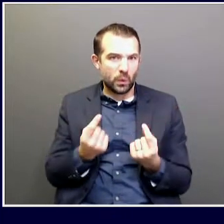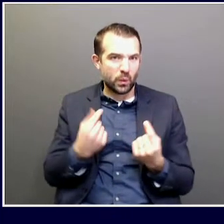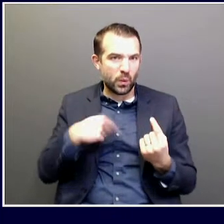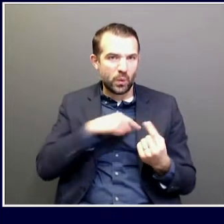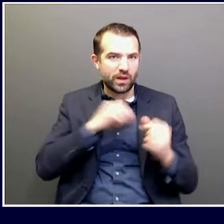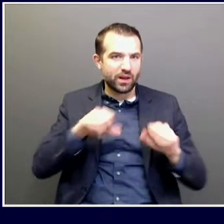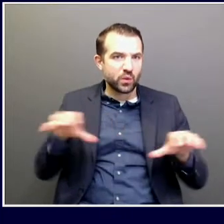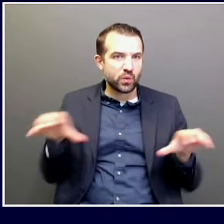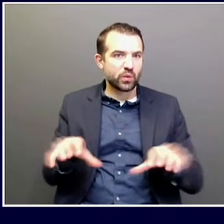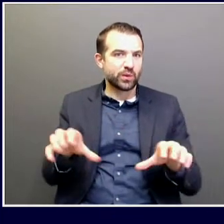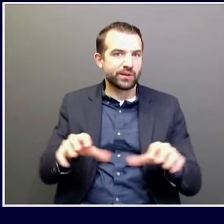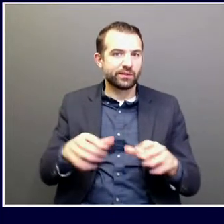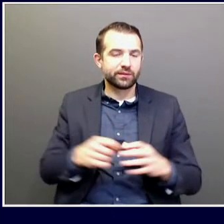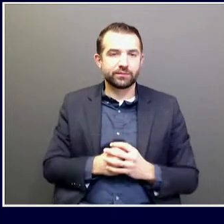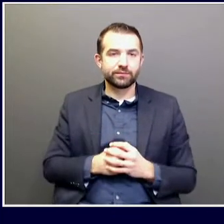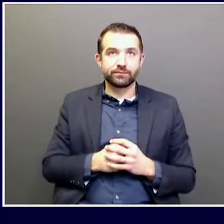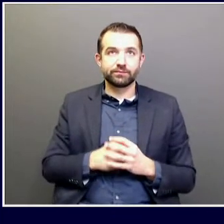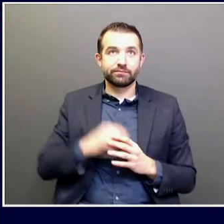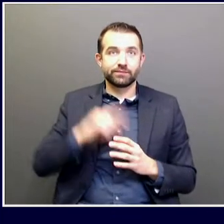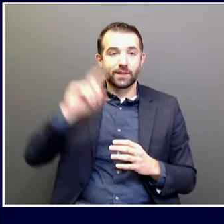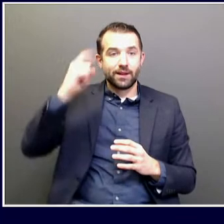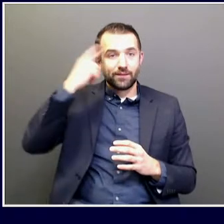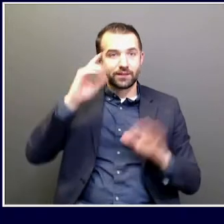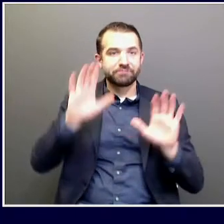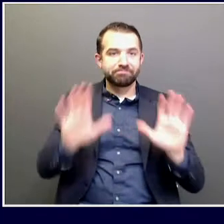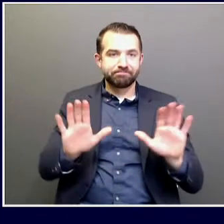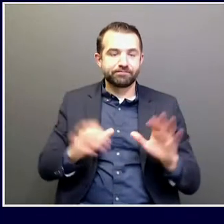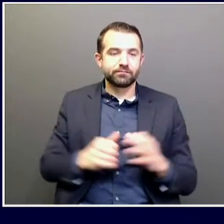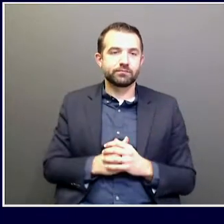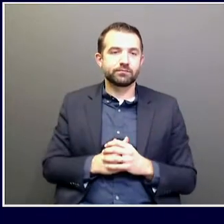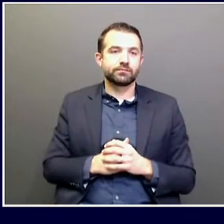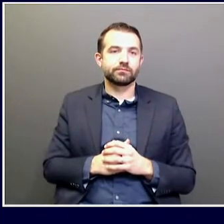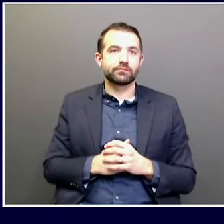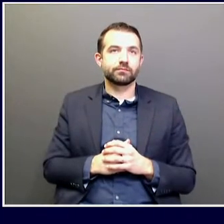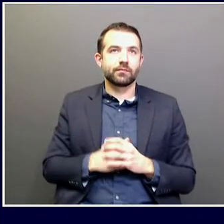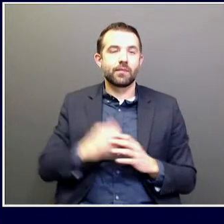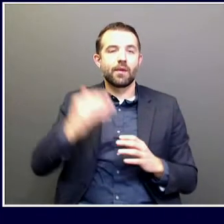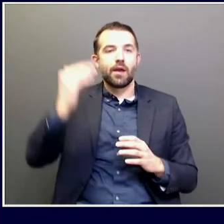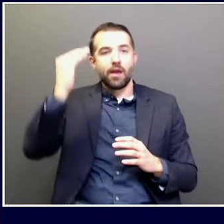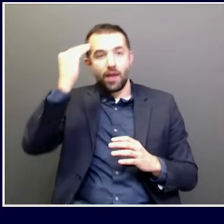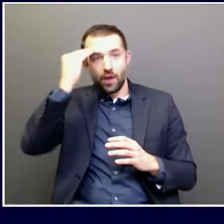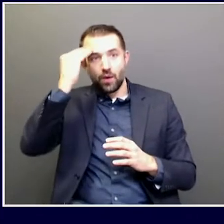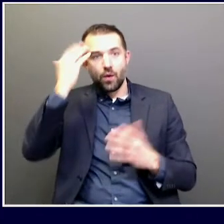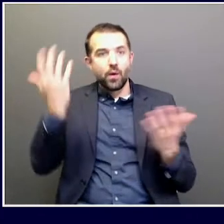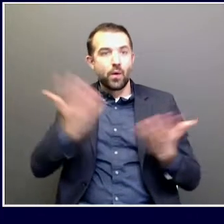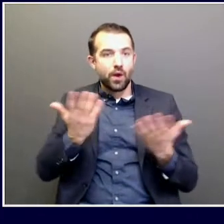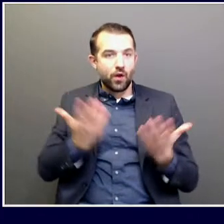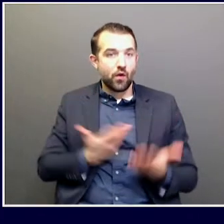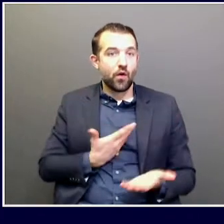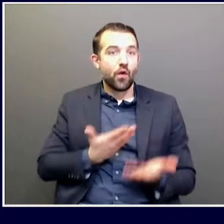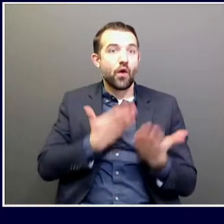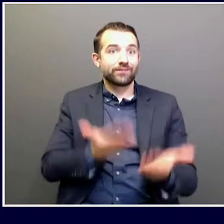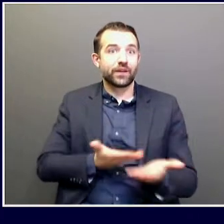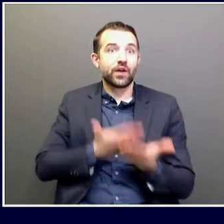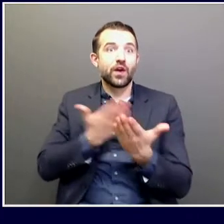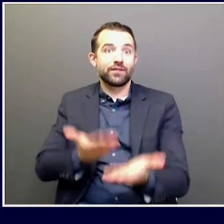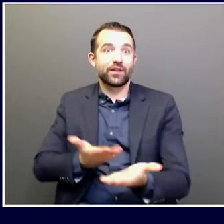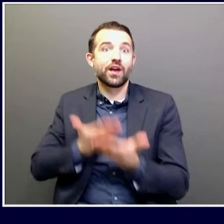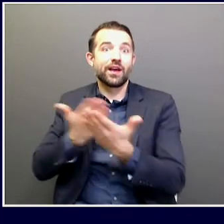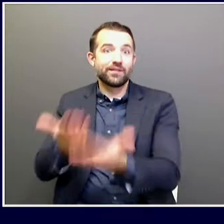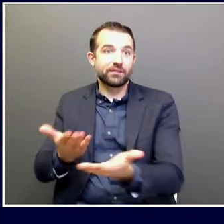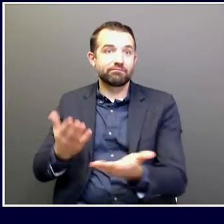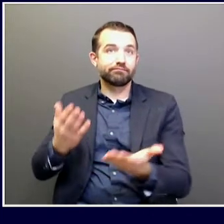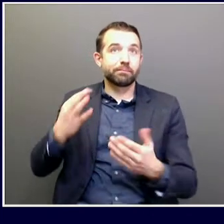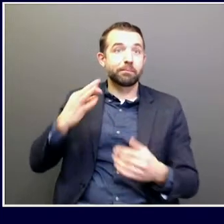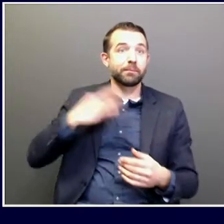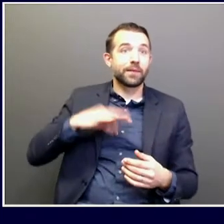Let me begin by saying, look, we know what things are recommended, what actions are recommended by the Maine and the US CDC.